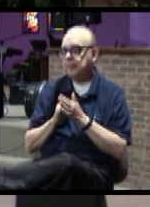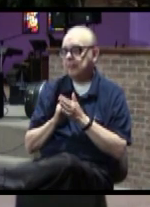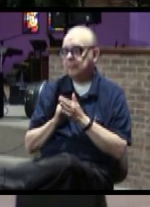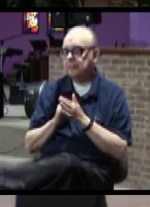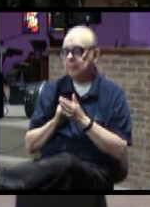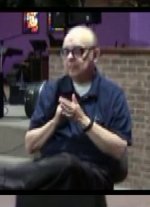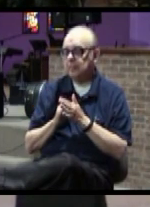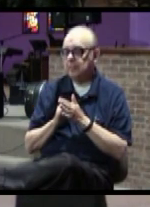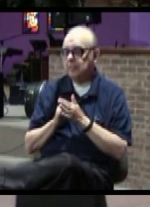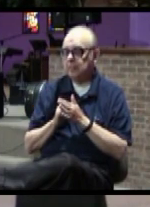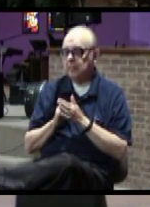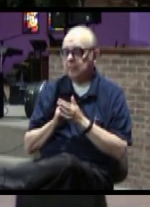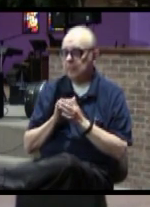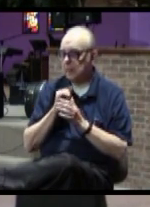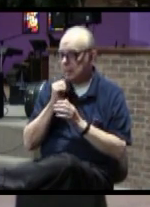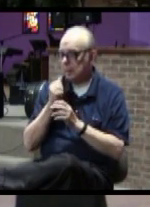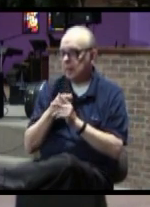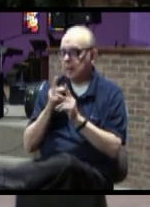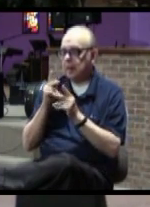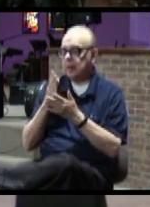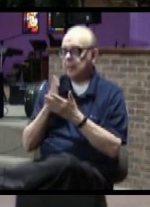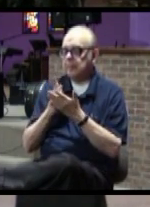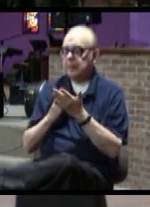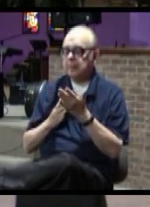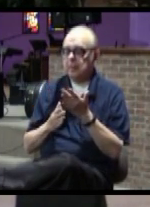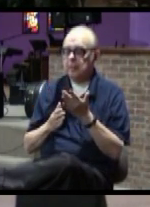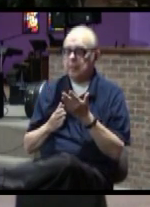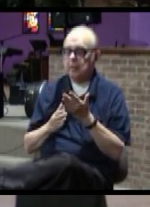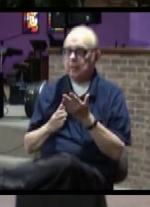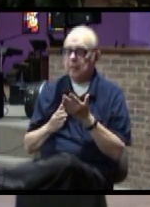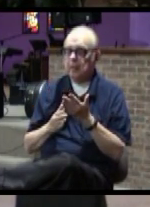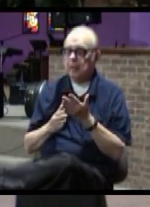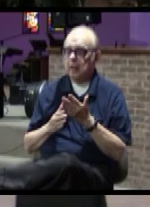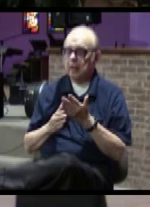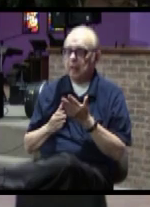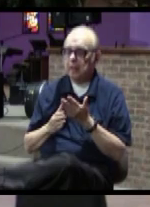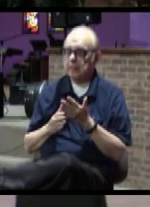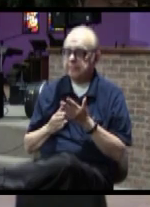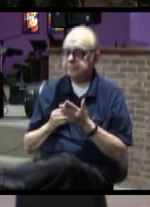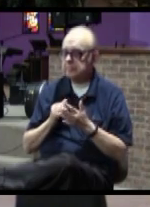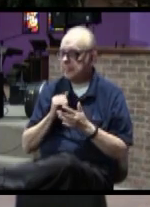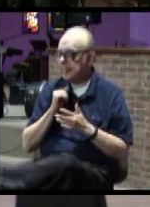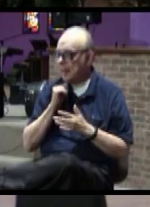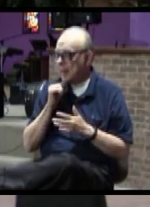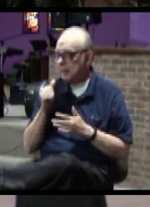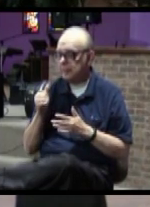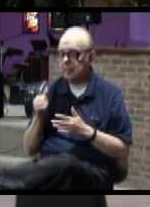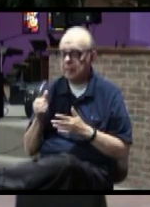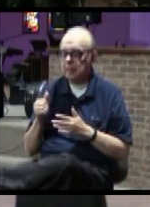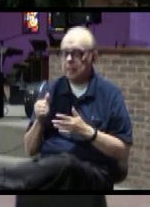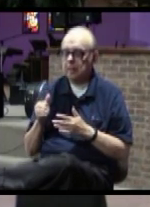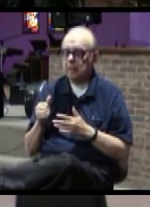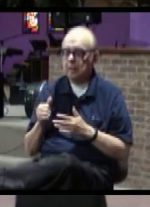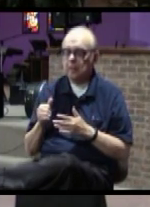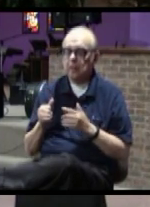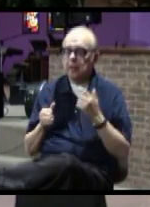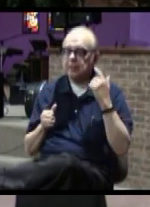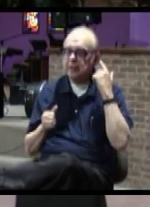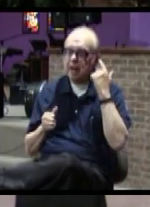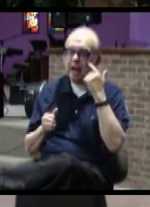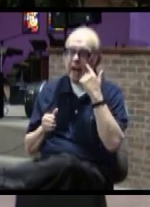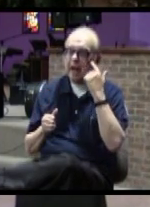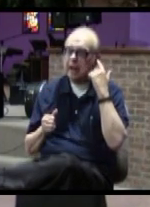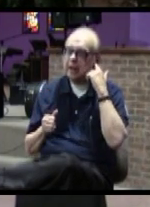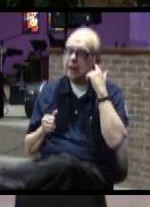Do you understand that not every one of those pieces of that puzzle is an eye, and not every one of the pieces